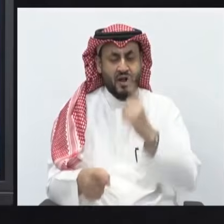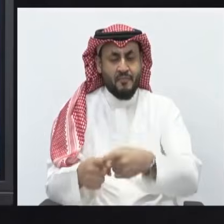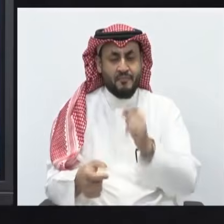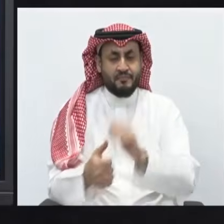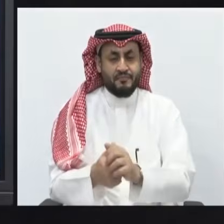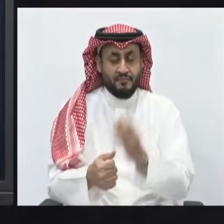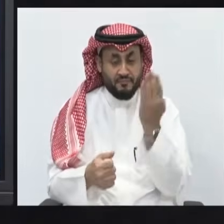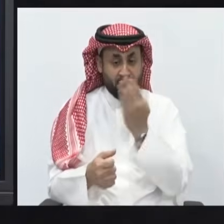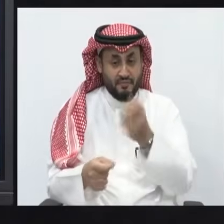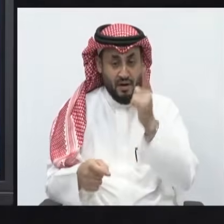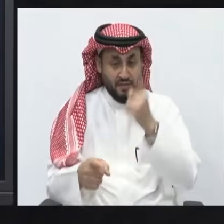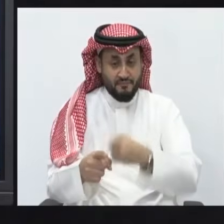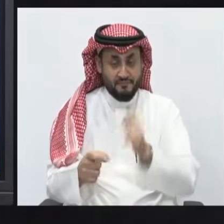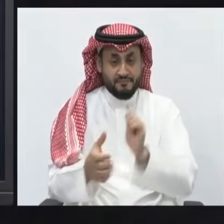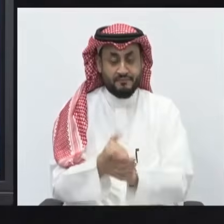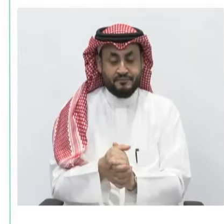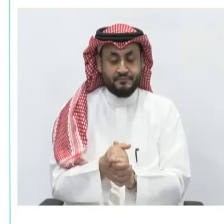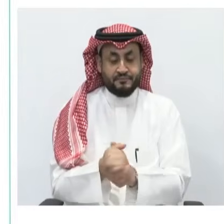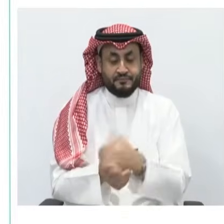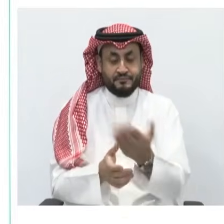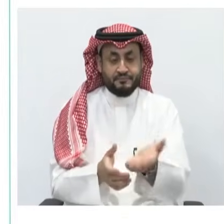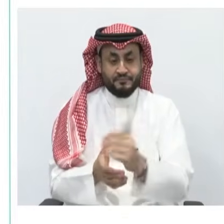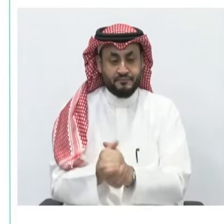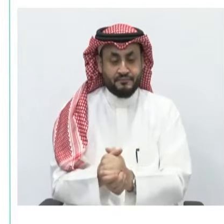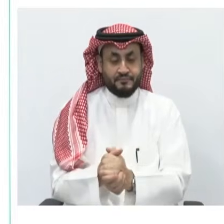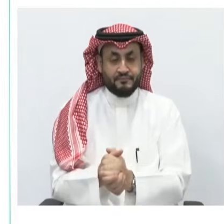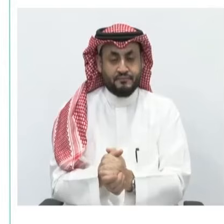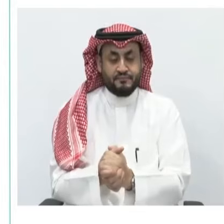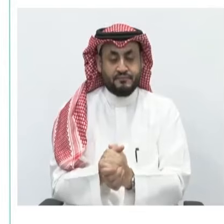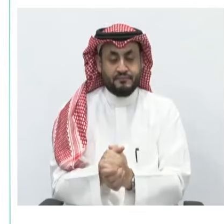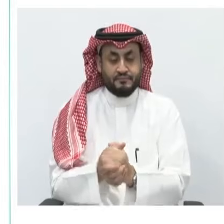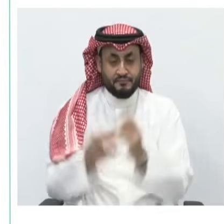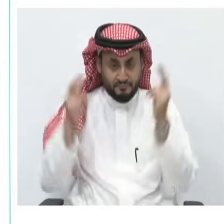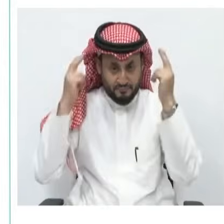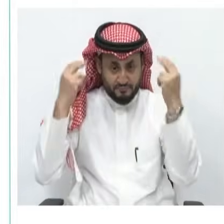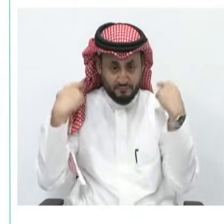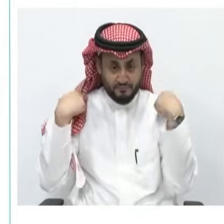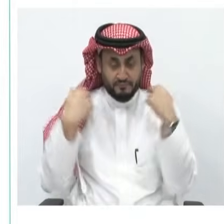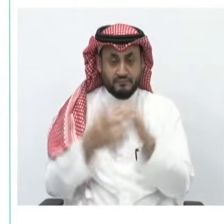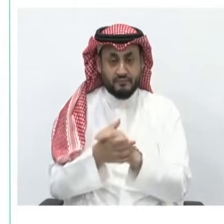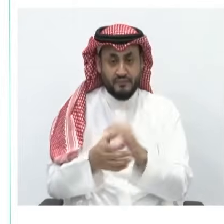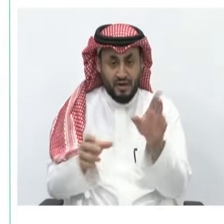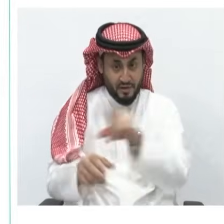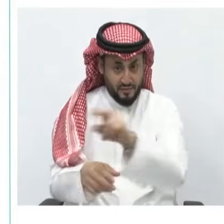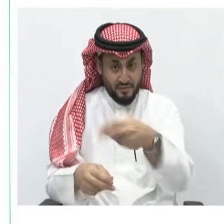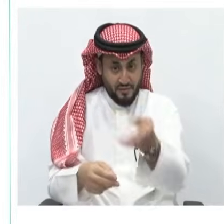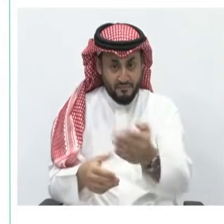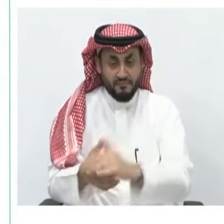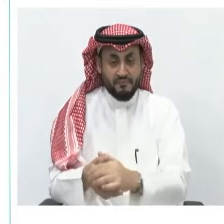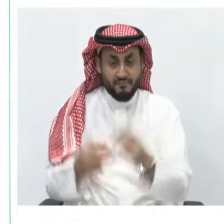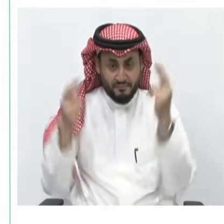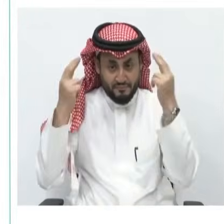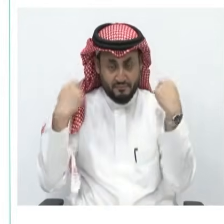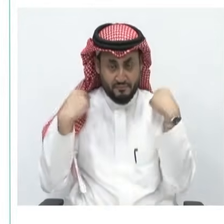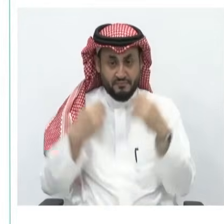fast. Okay, not slowly, fast. Okay, let's start. Head, shoulders. Yes, do it with me. Head,